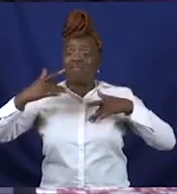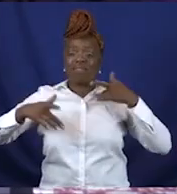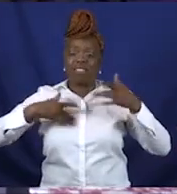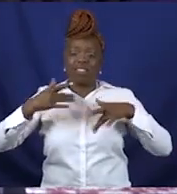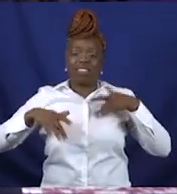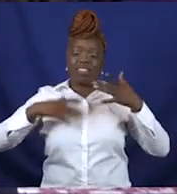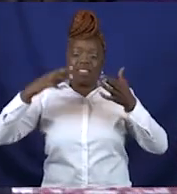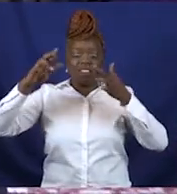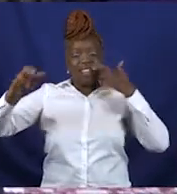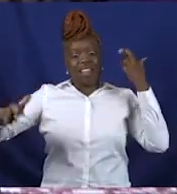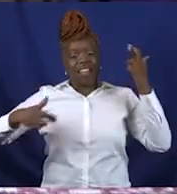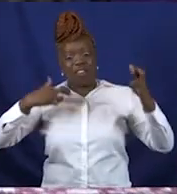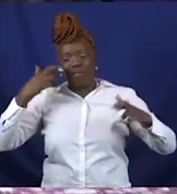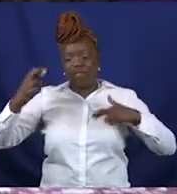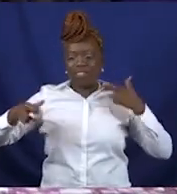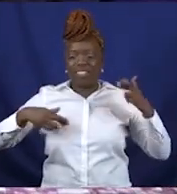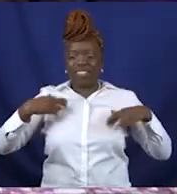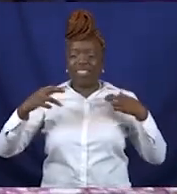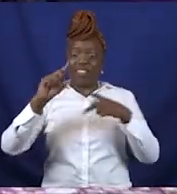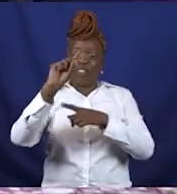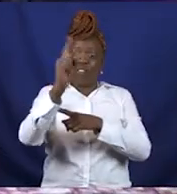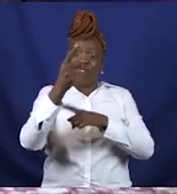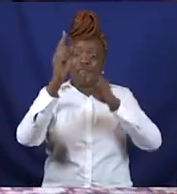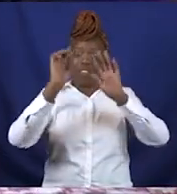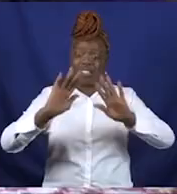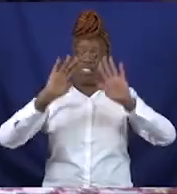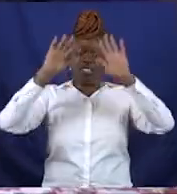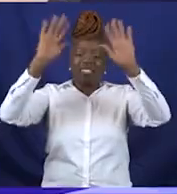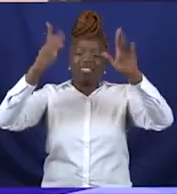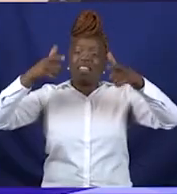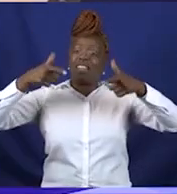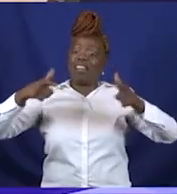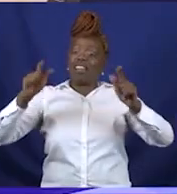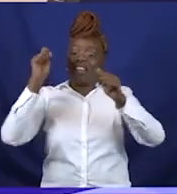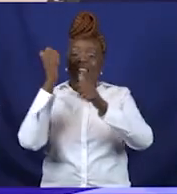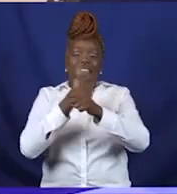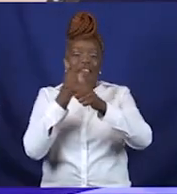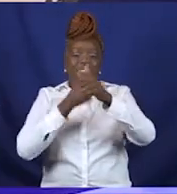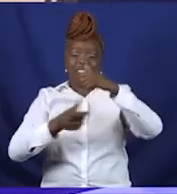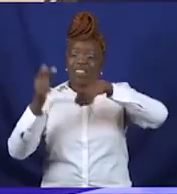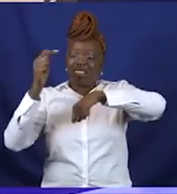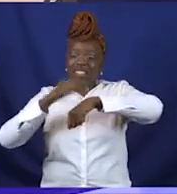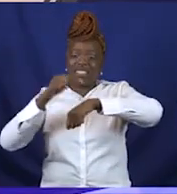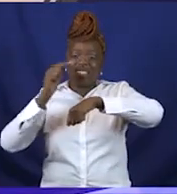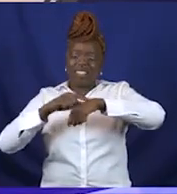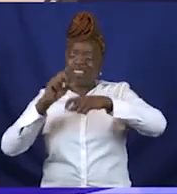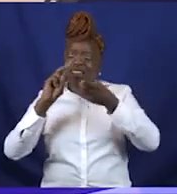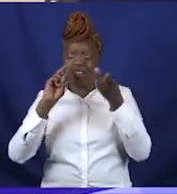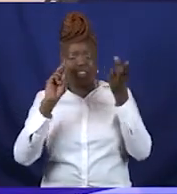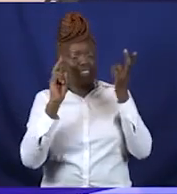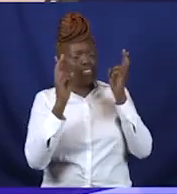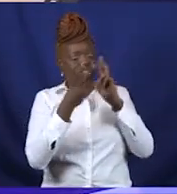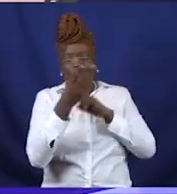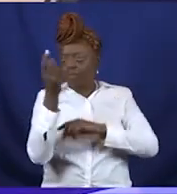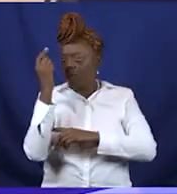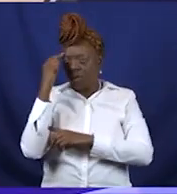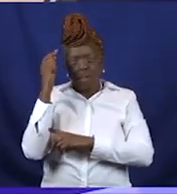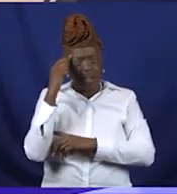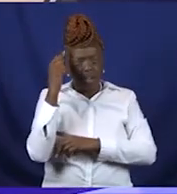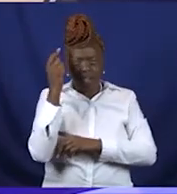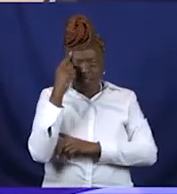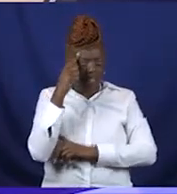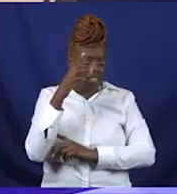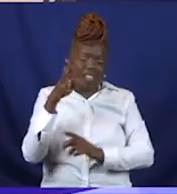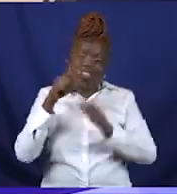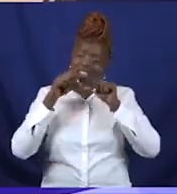feel like rejoicing on the first Sunday. Because every time I turn around,